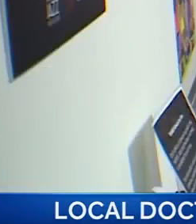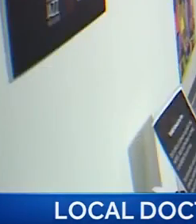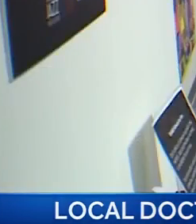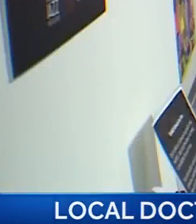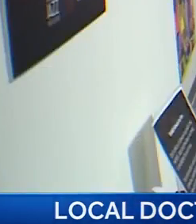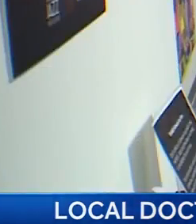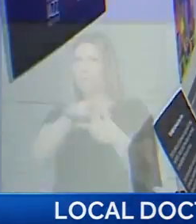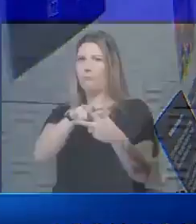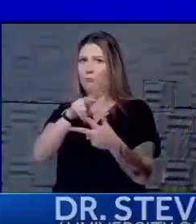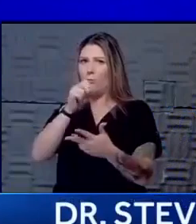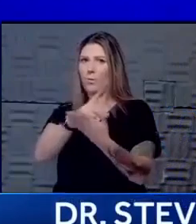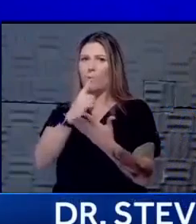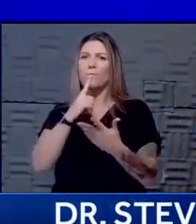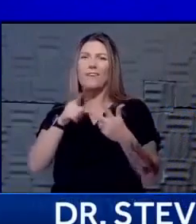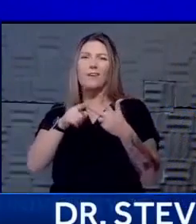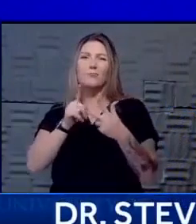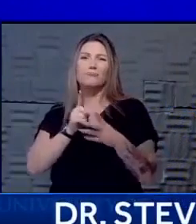involved.